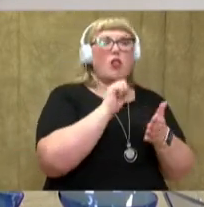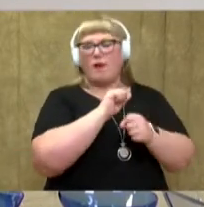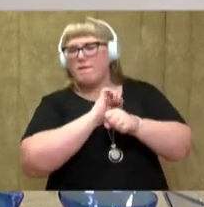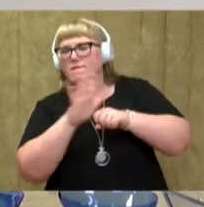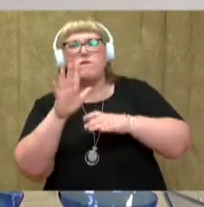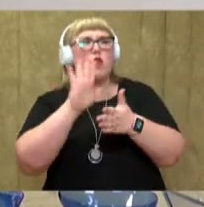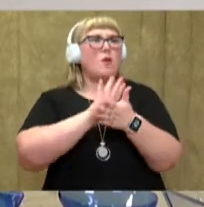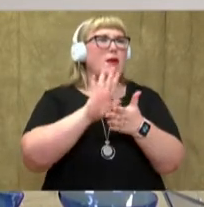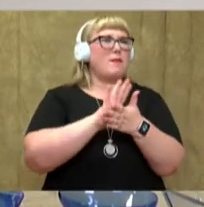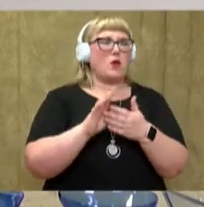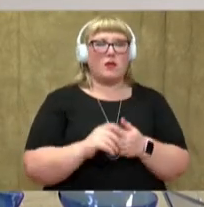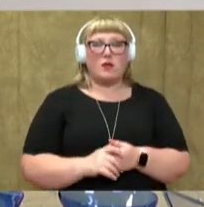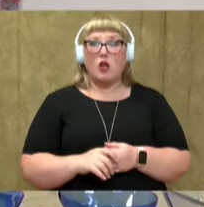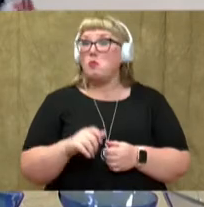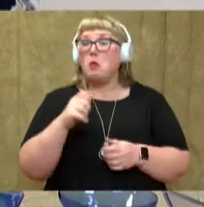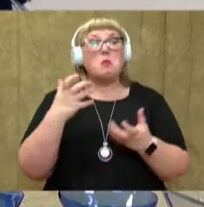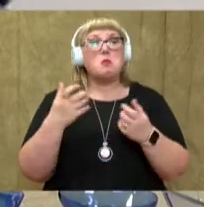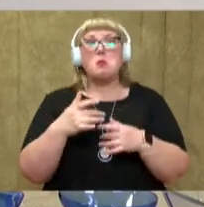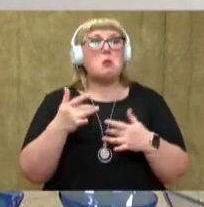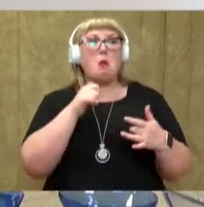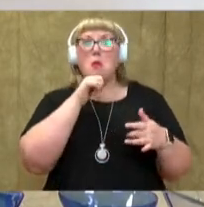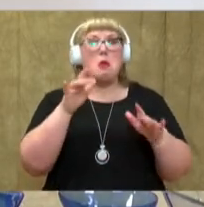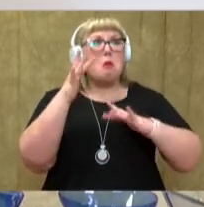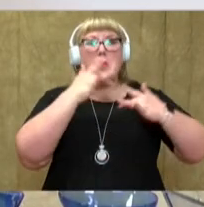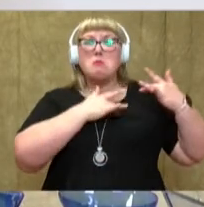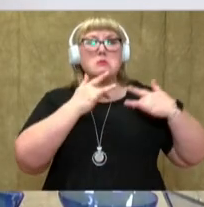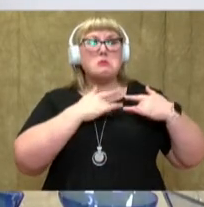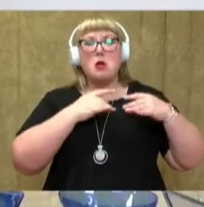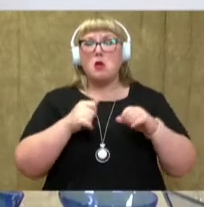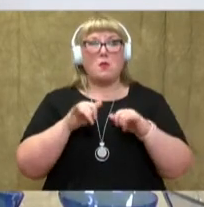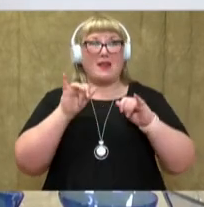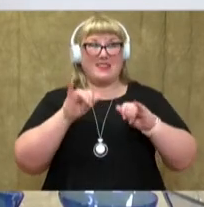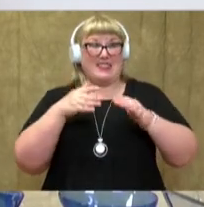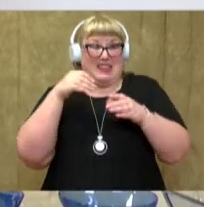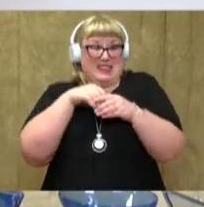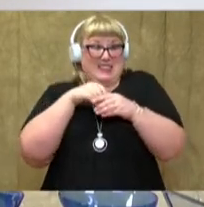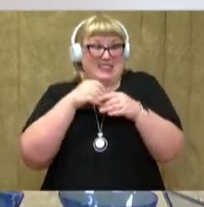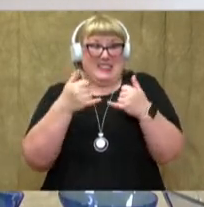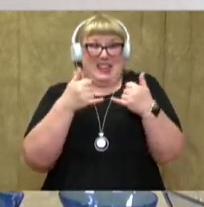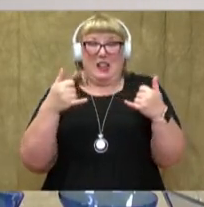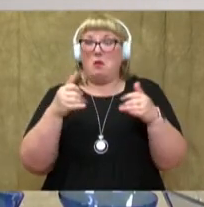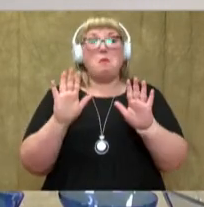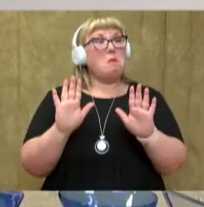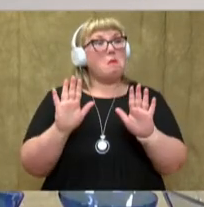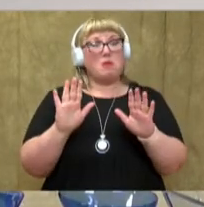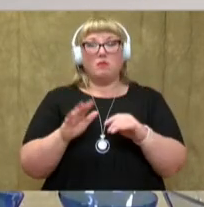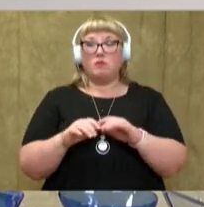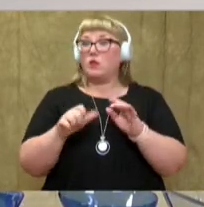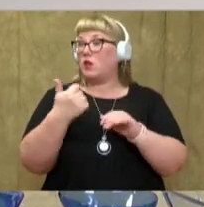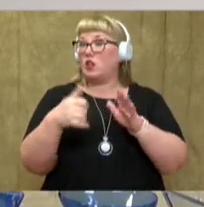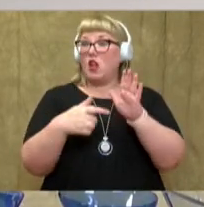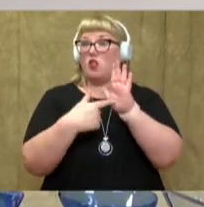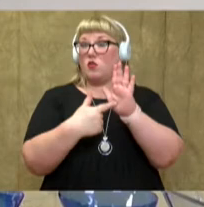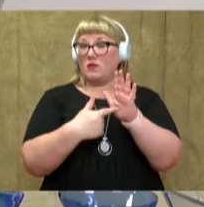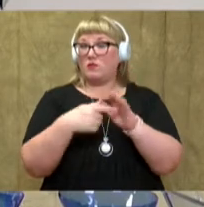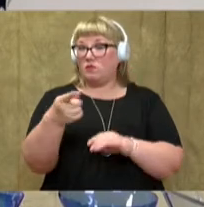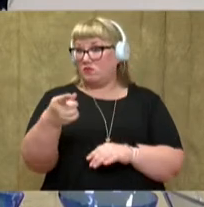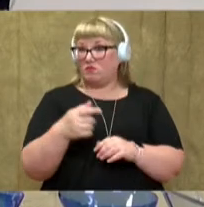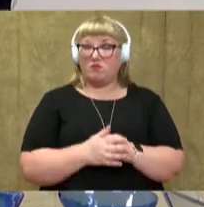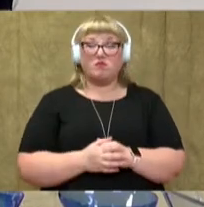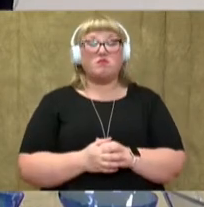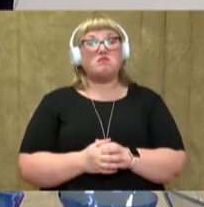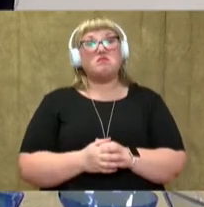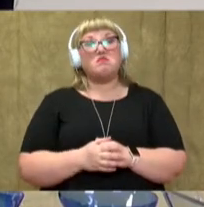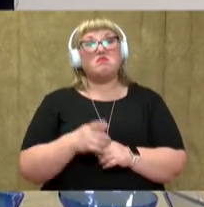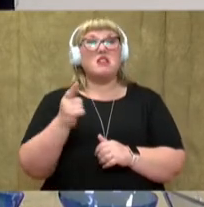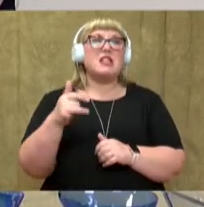page. So you don't have to worry about staying in the lines. You're just coloring a design. Here's another example. This is kind